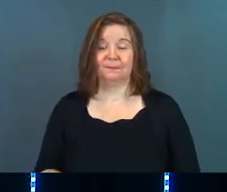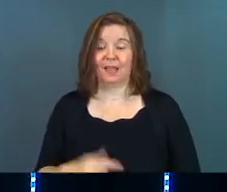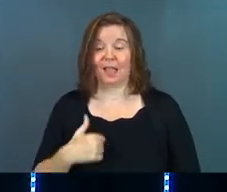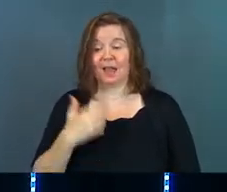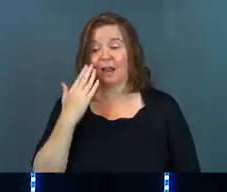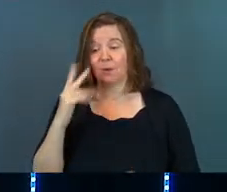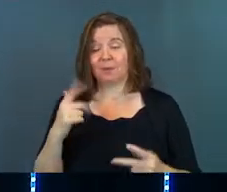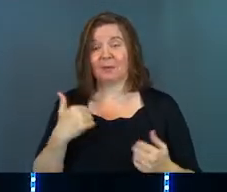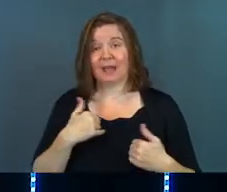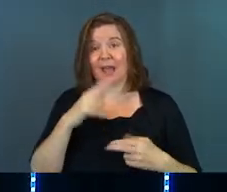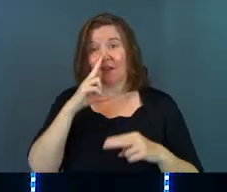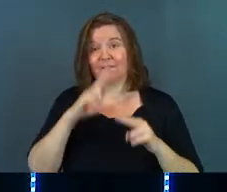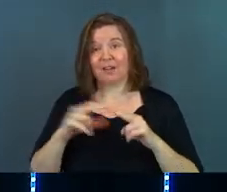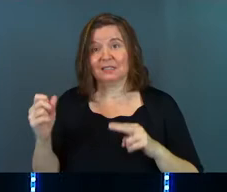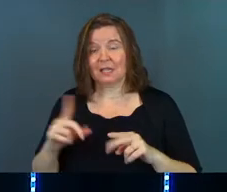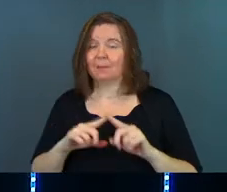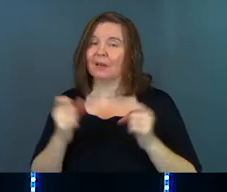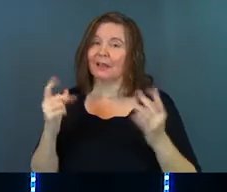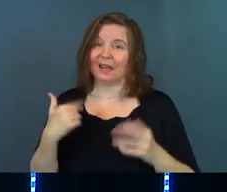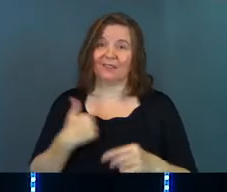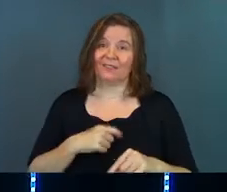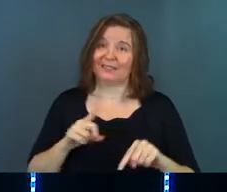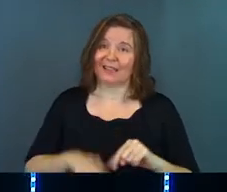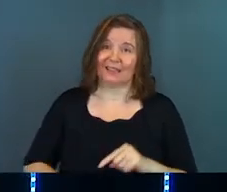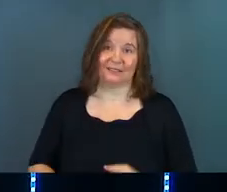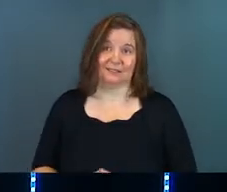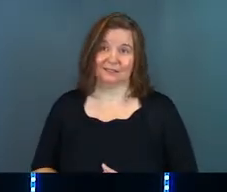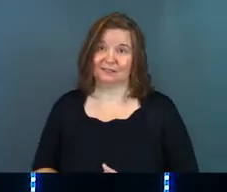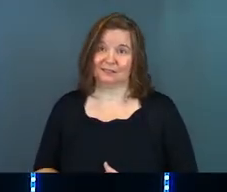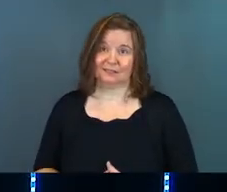And I know people can have fun at a casino, but a lot of us can't.